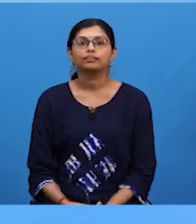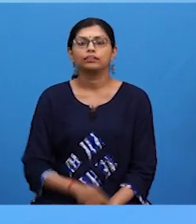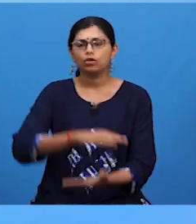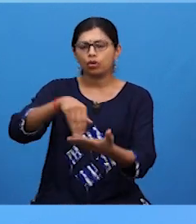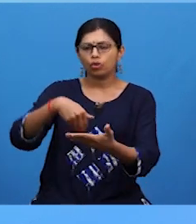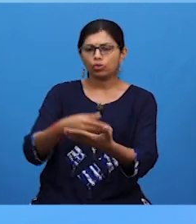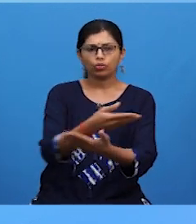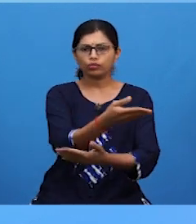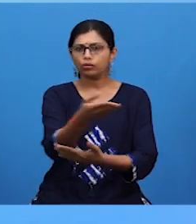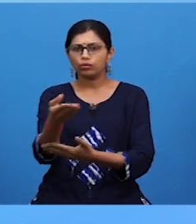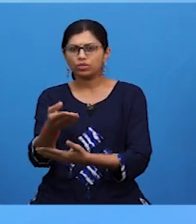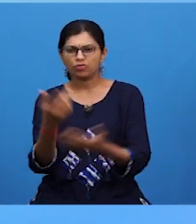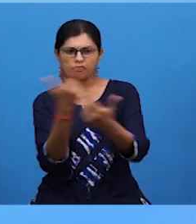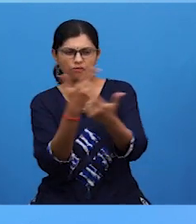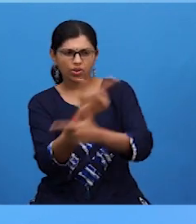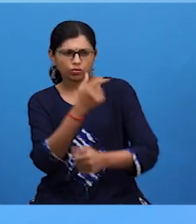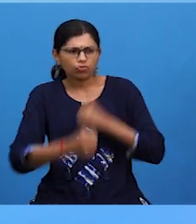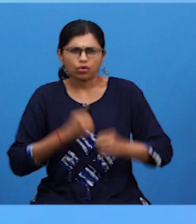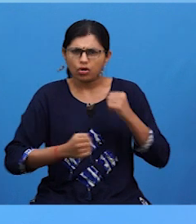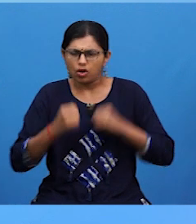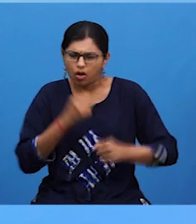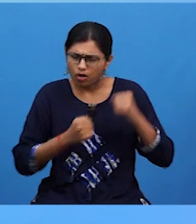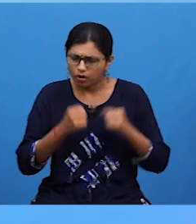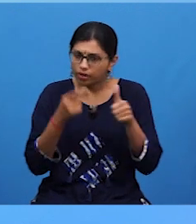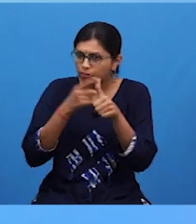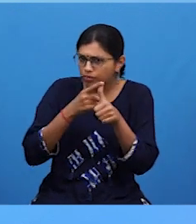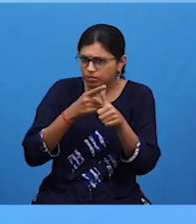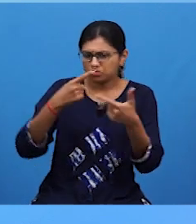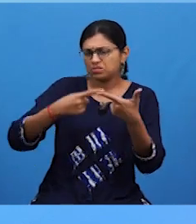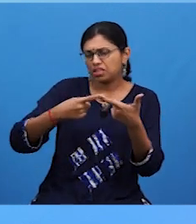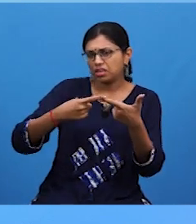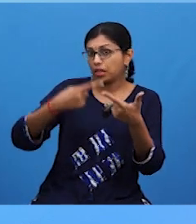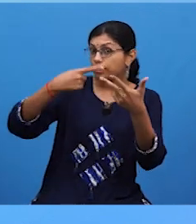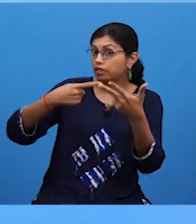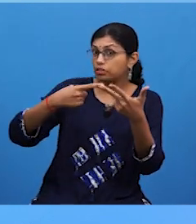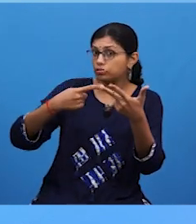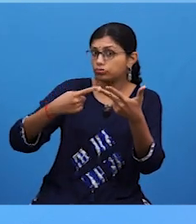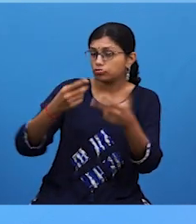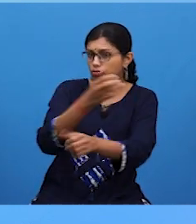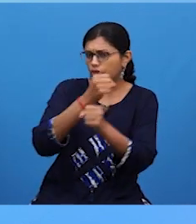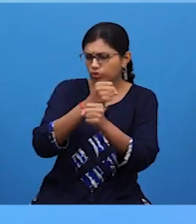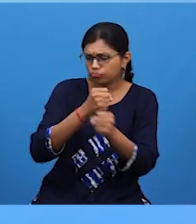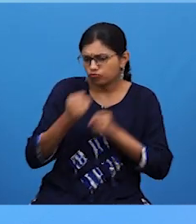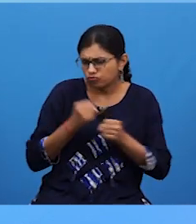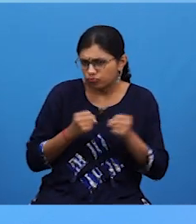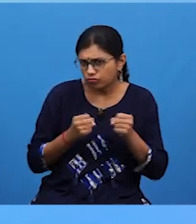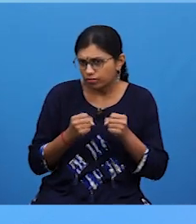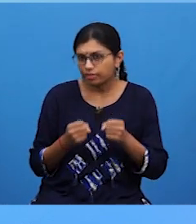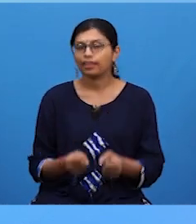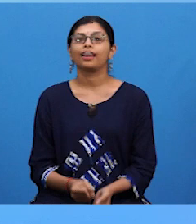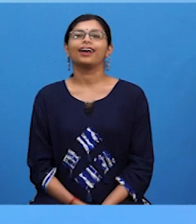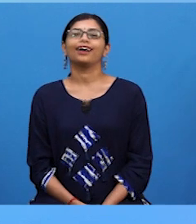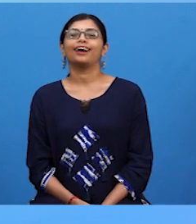sports houses were fighting over being the first, second, and even third place?